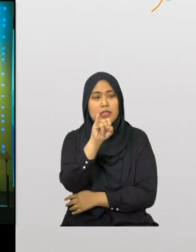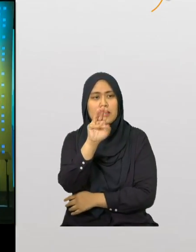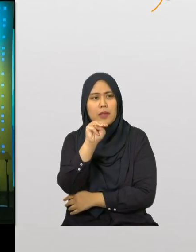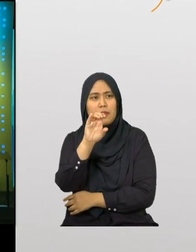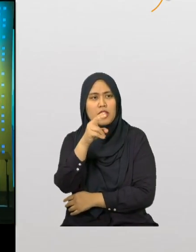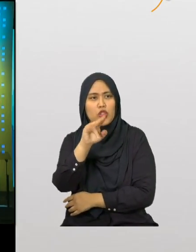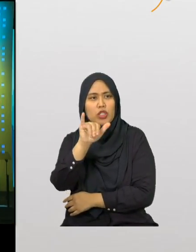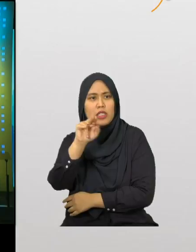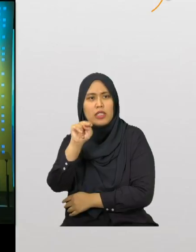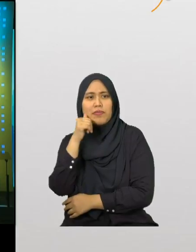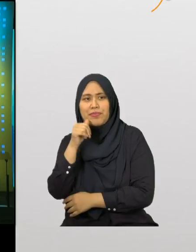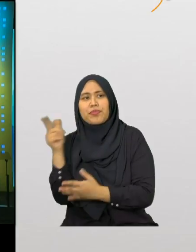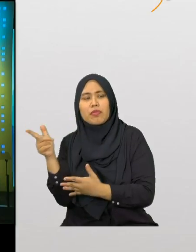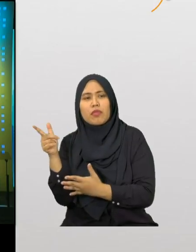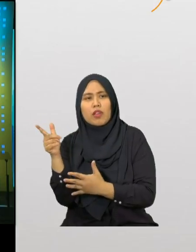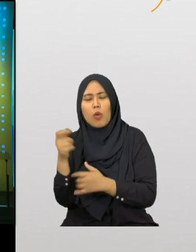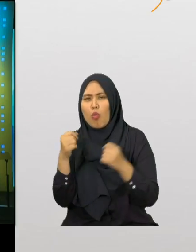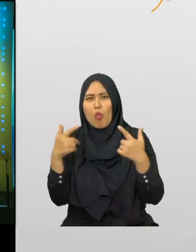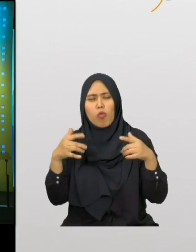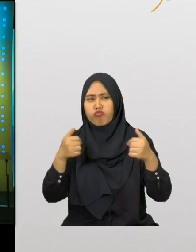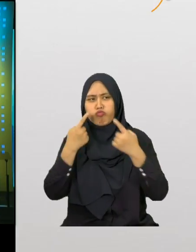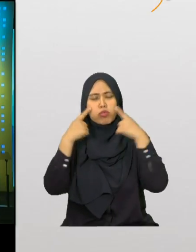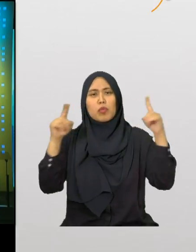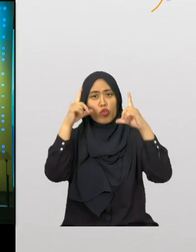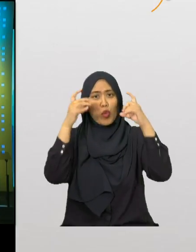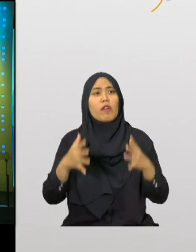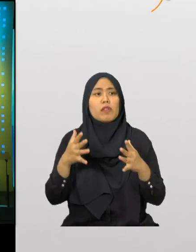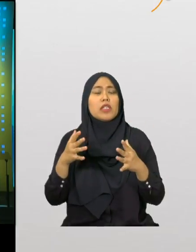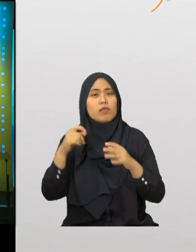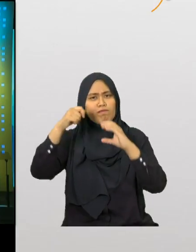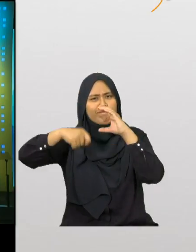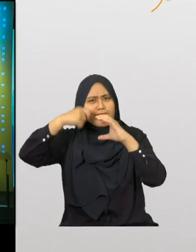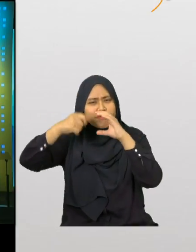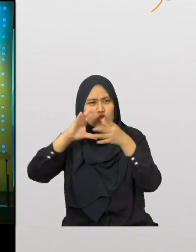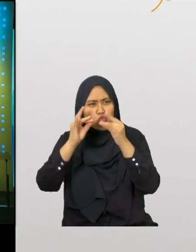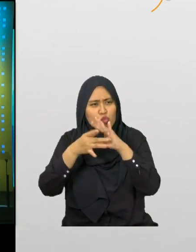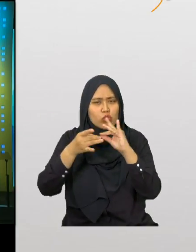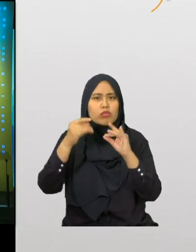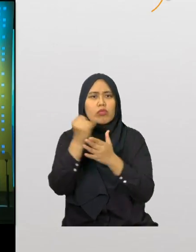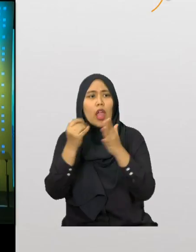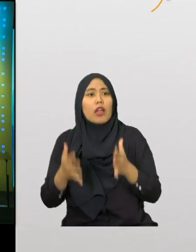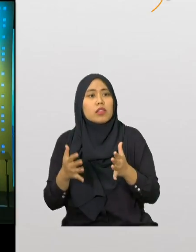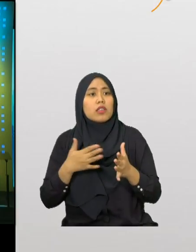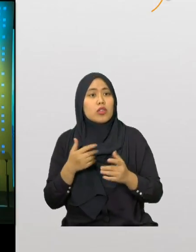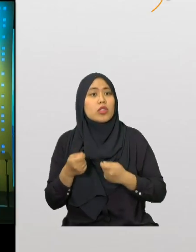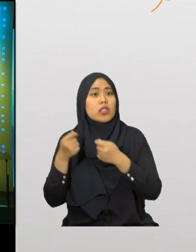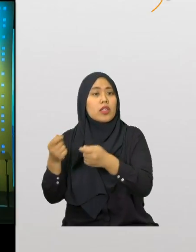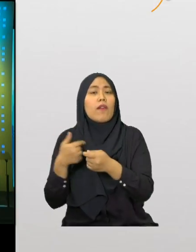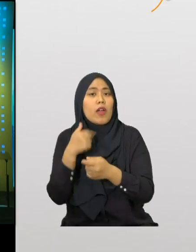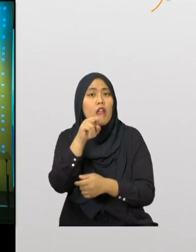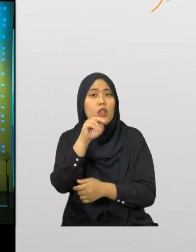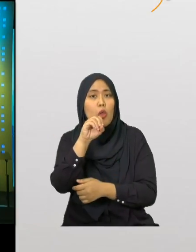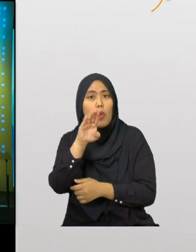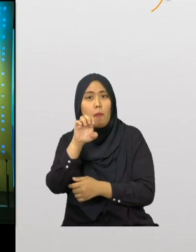She's an award-winning documentary photographer and artist. She was commissioned as the Nobel Peace Prize photographer last